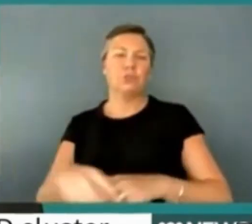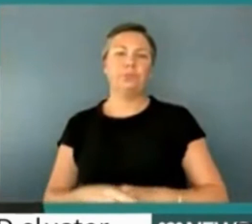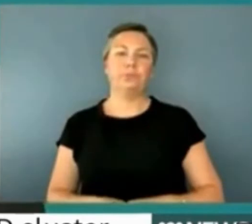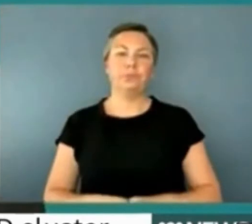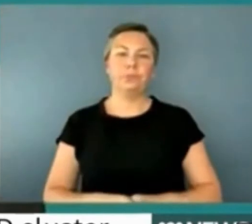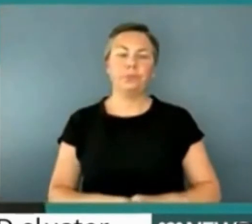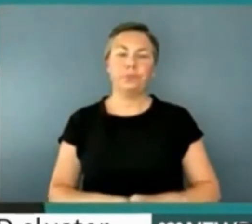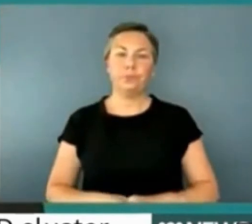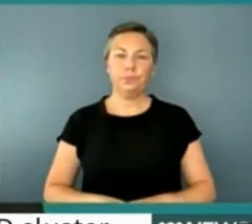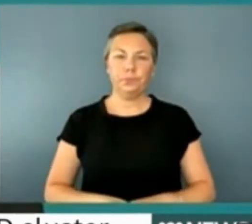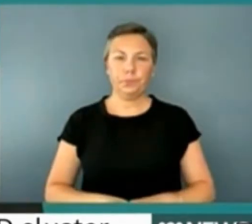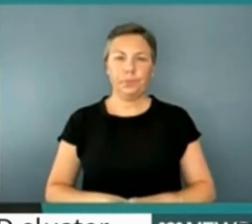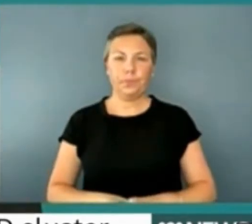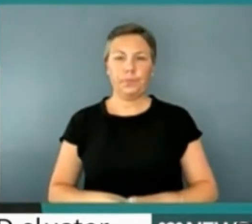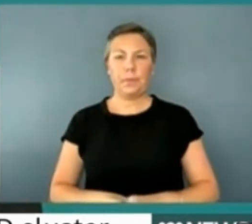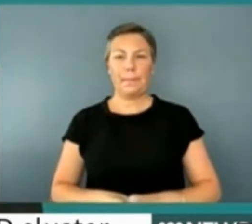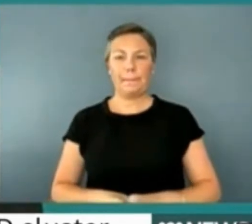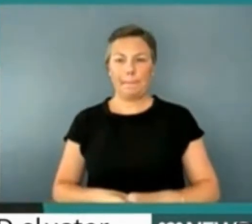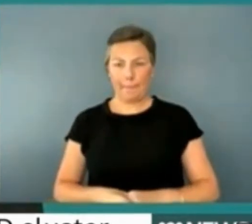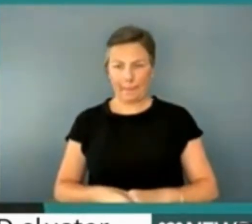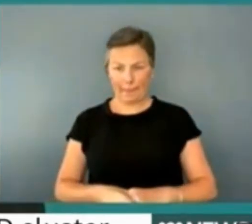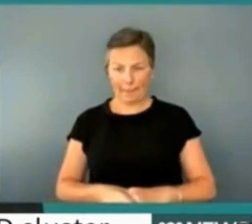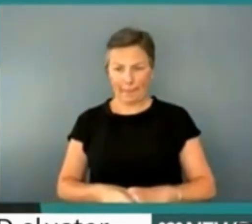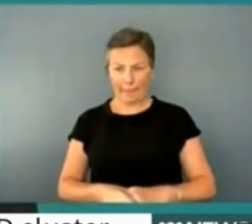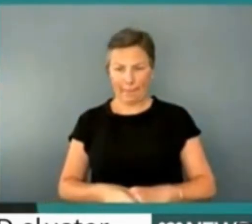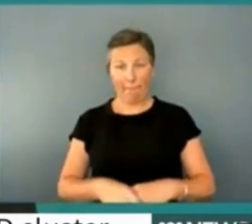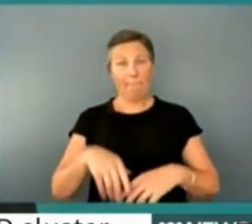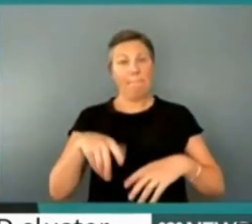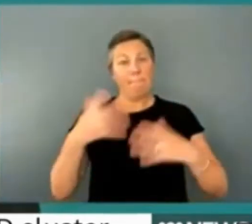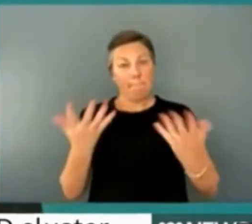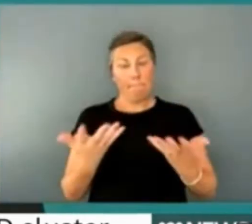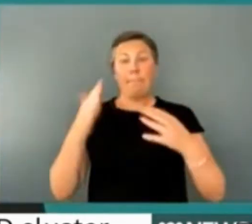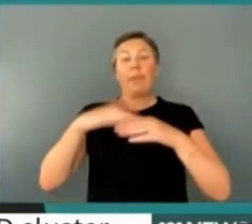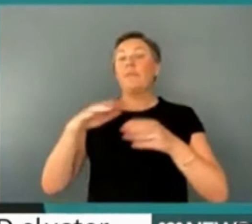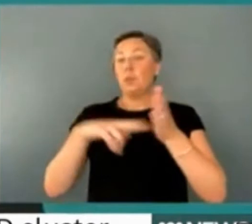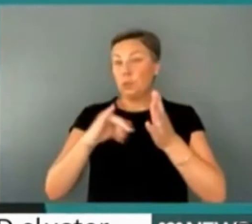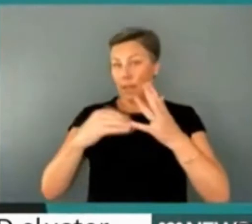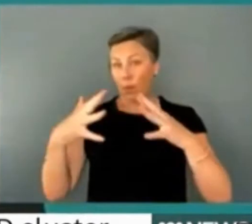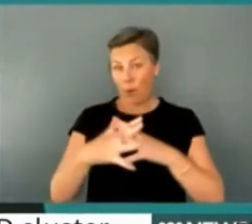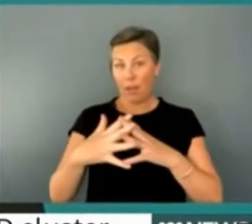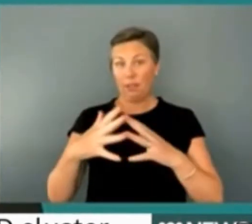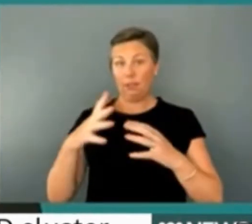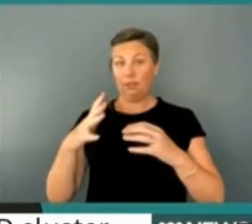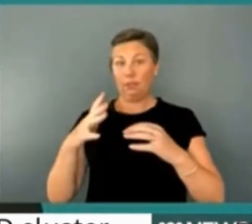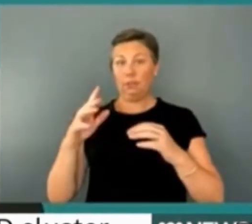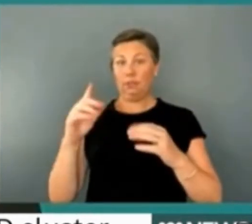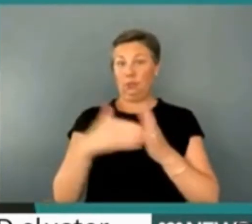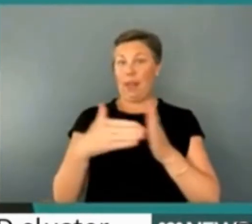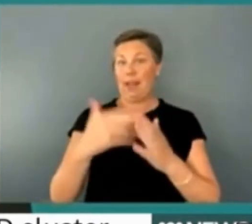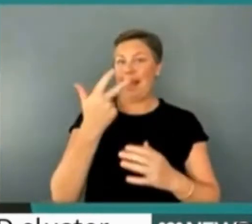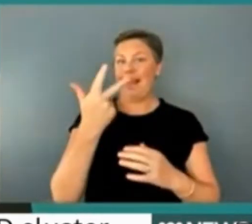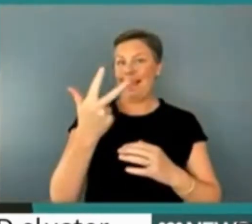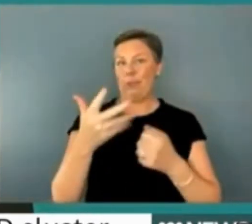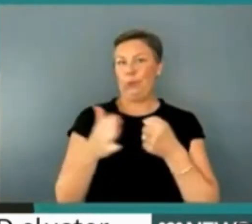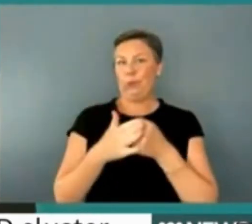So those are the figures for today. In terms of New South Wales, 8 new cases diagnosed in the 24